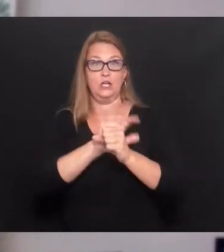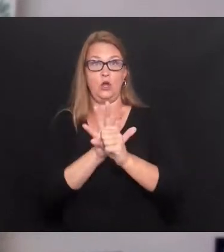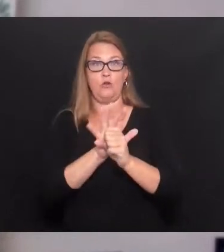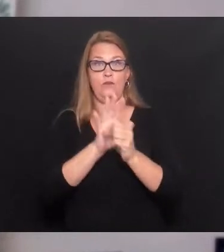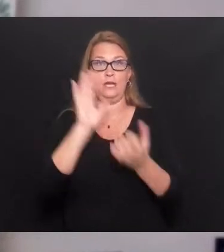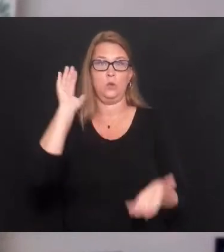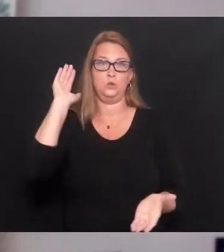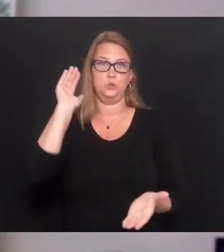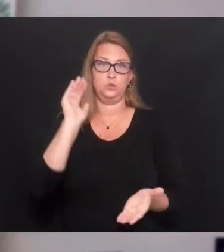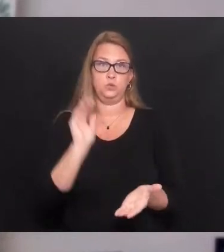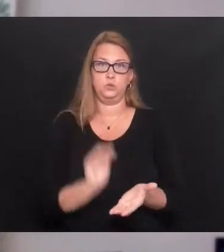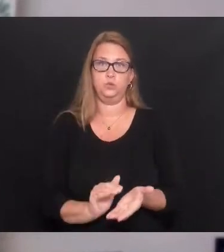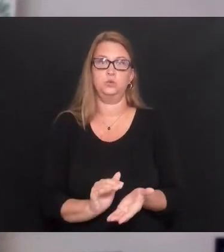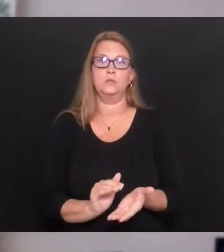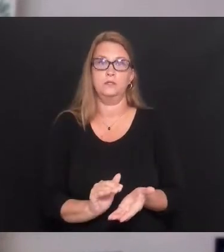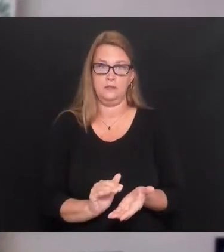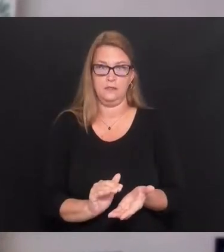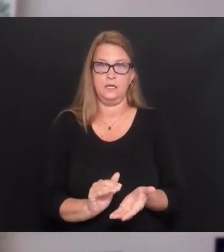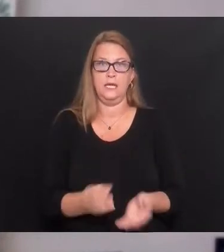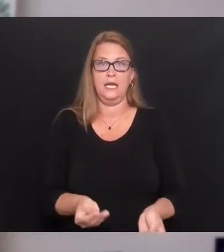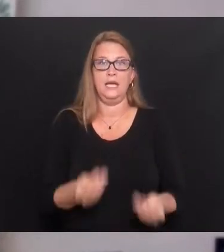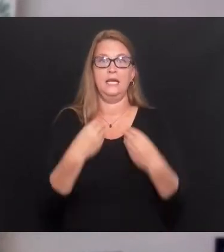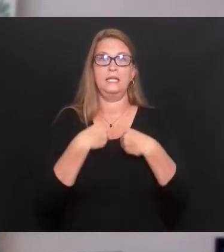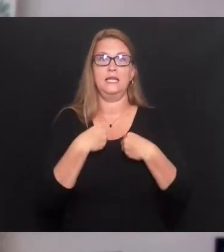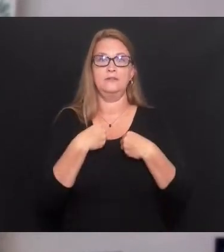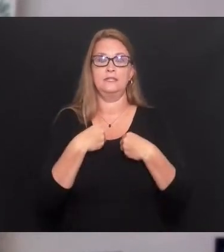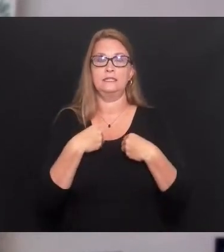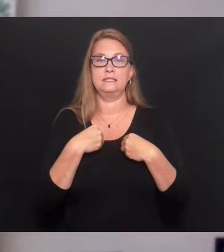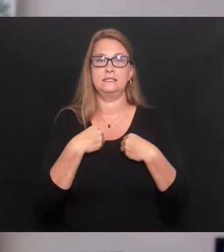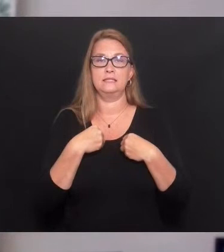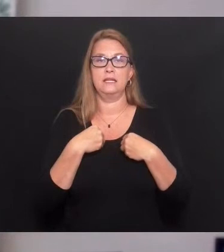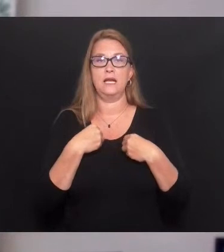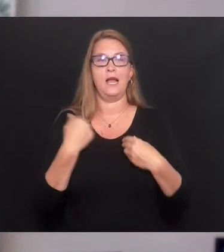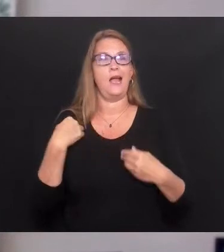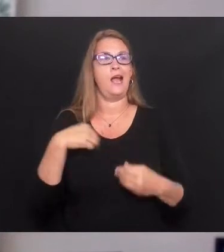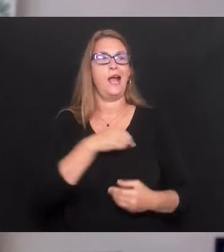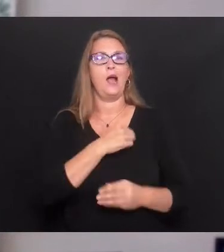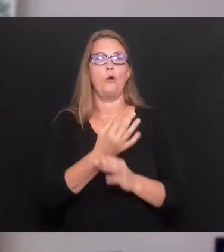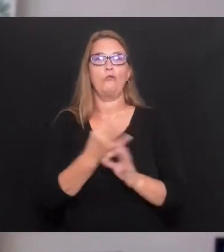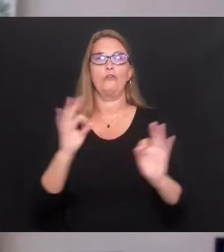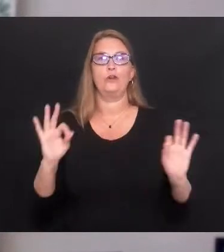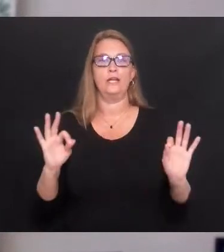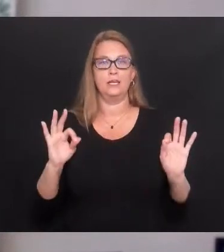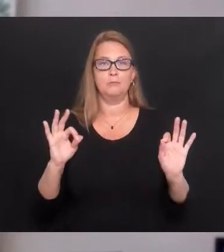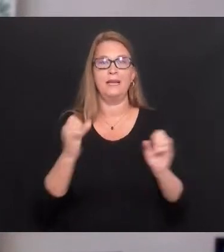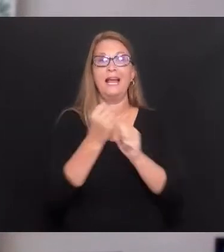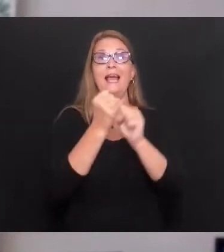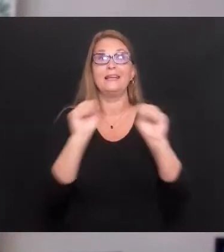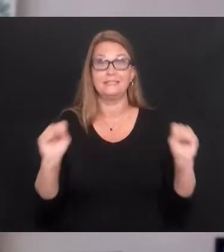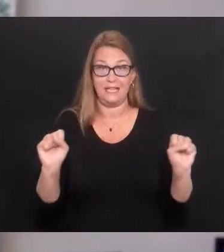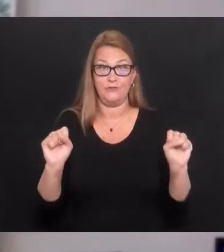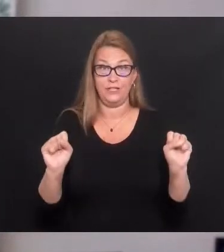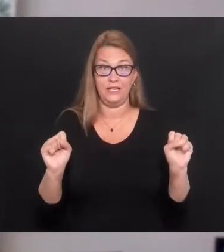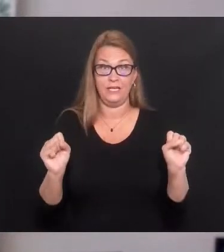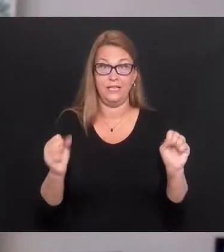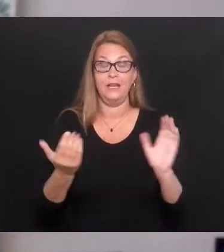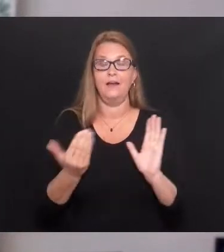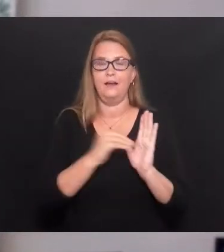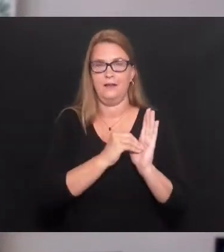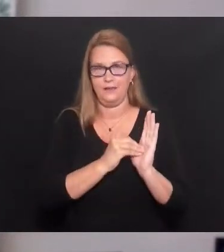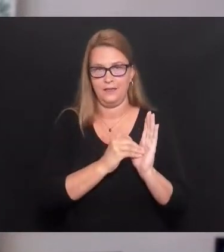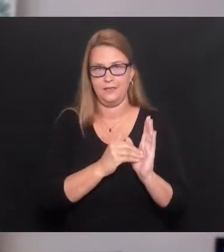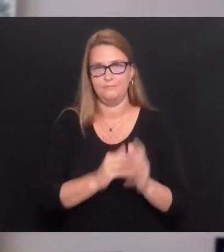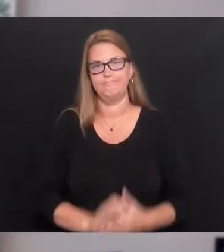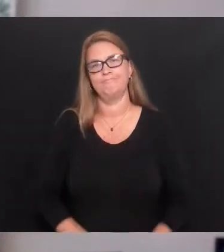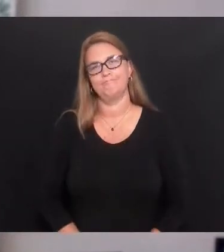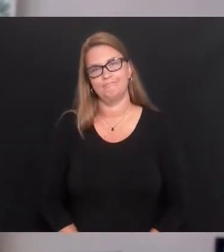dissipate and give us back the liberties and the safety that we very much all want.